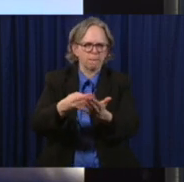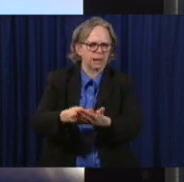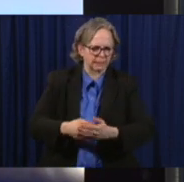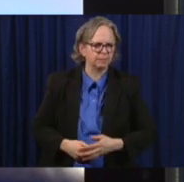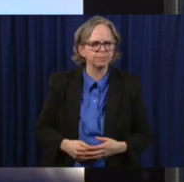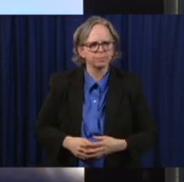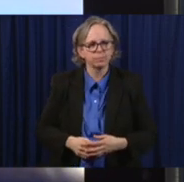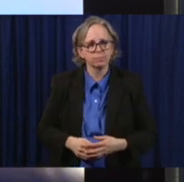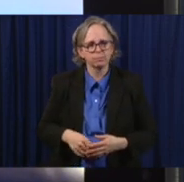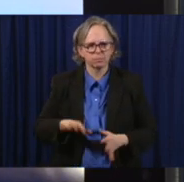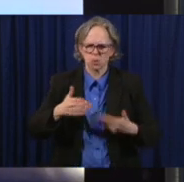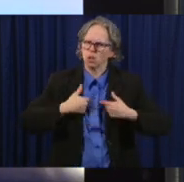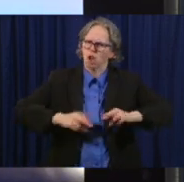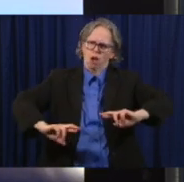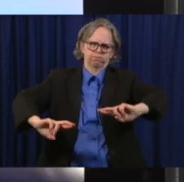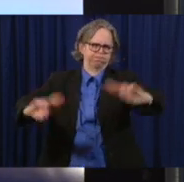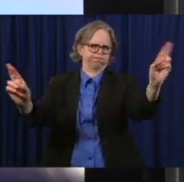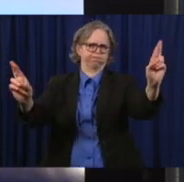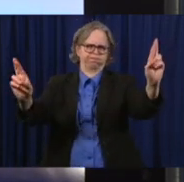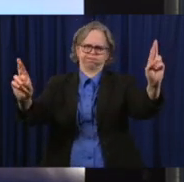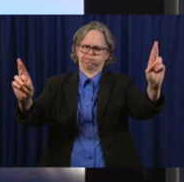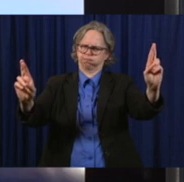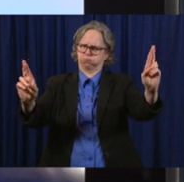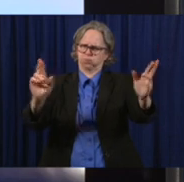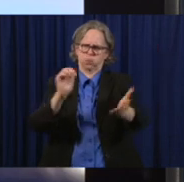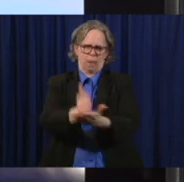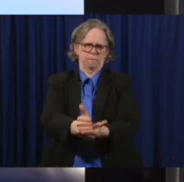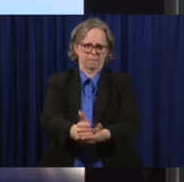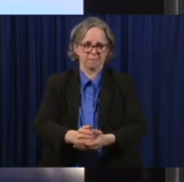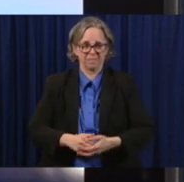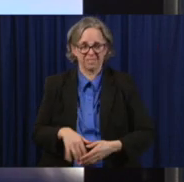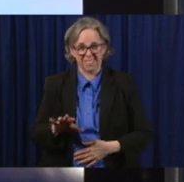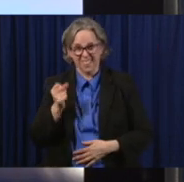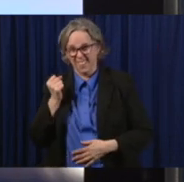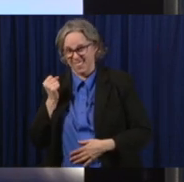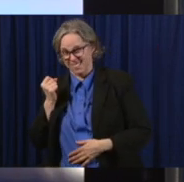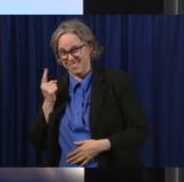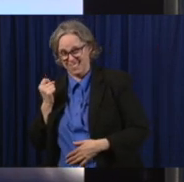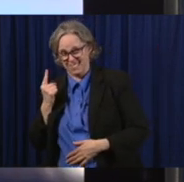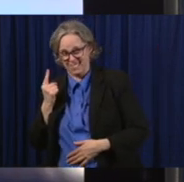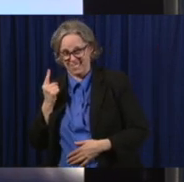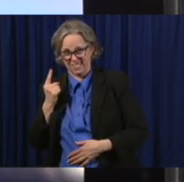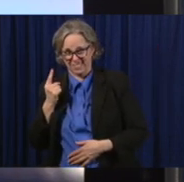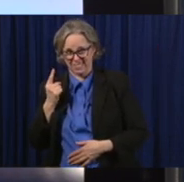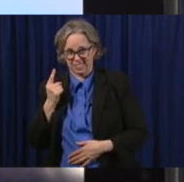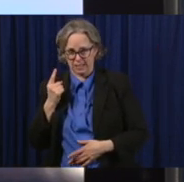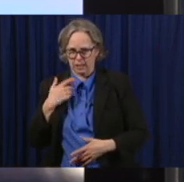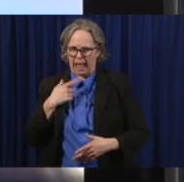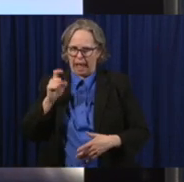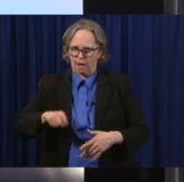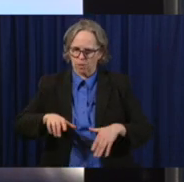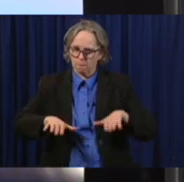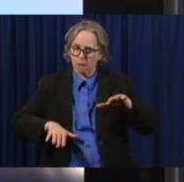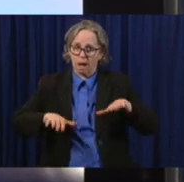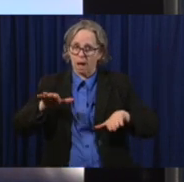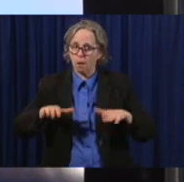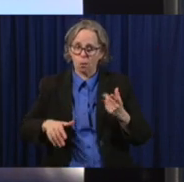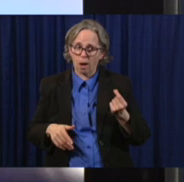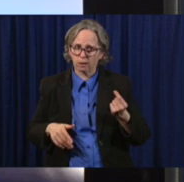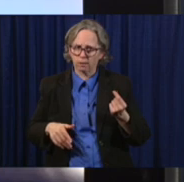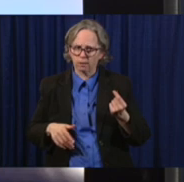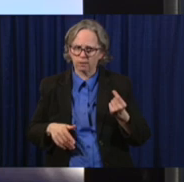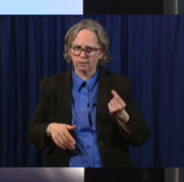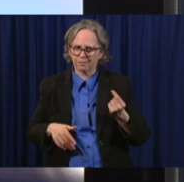mobilize, keeping in mind we are balancing anything we do with safe practices, always touching in with our clinicians,